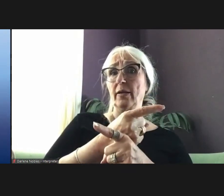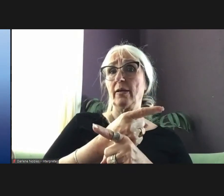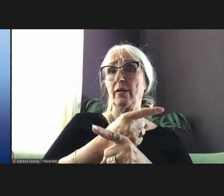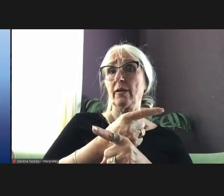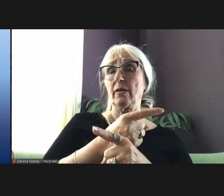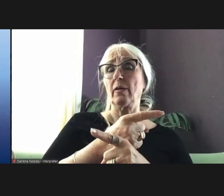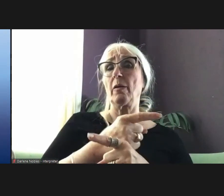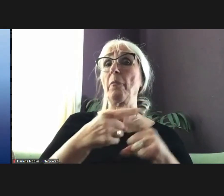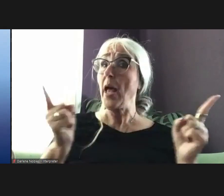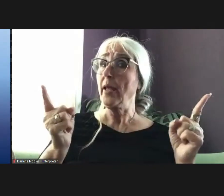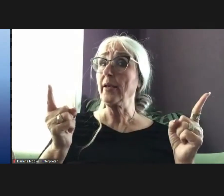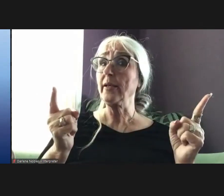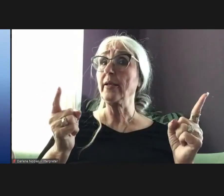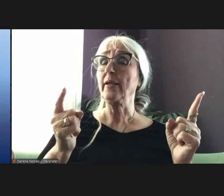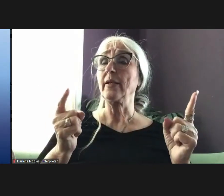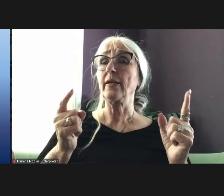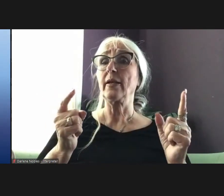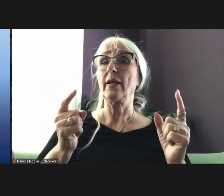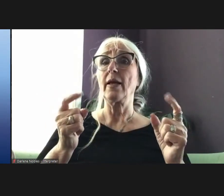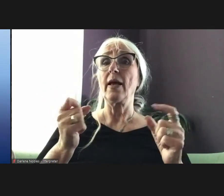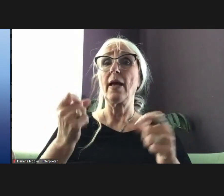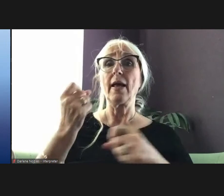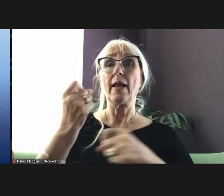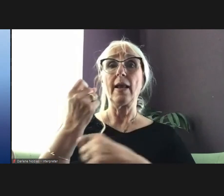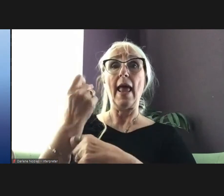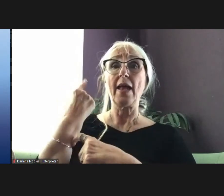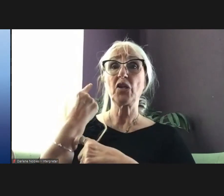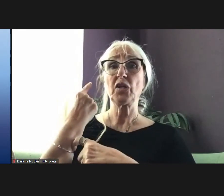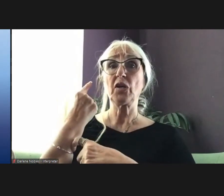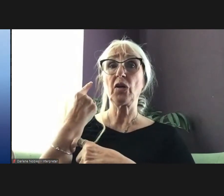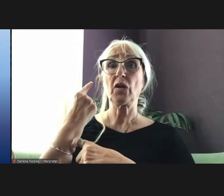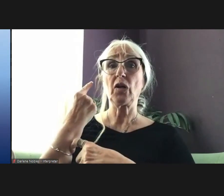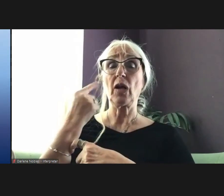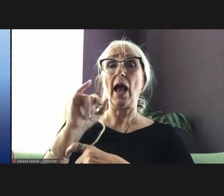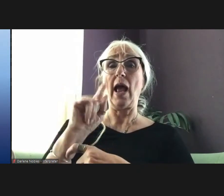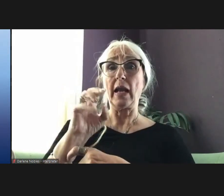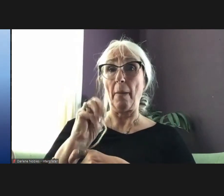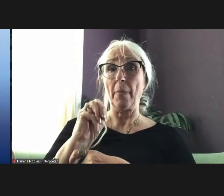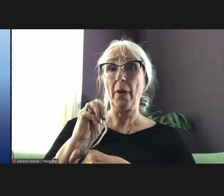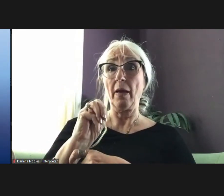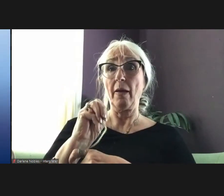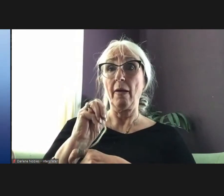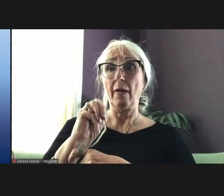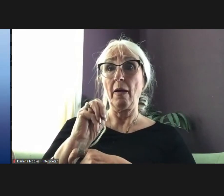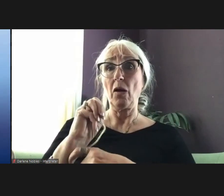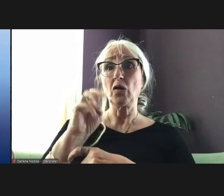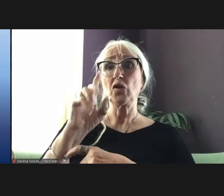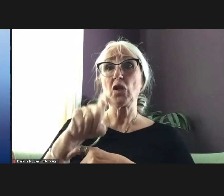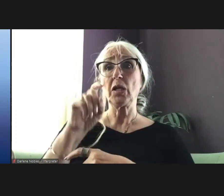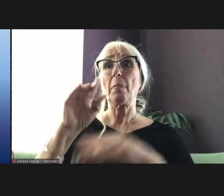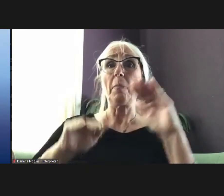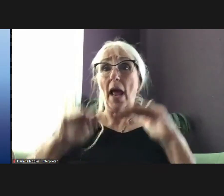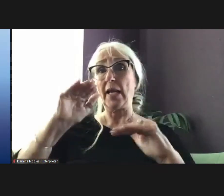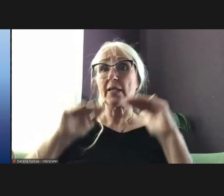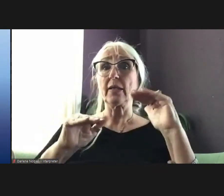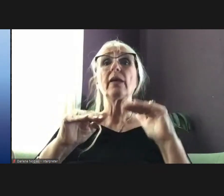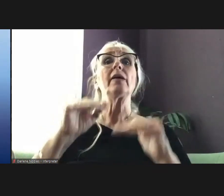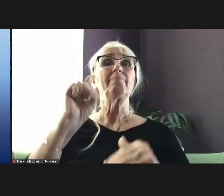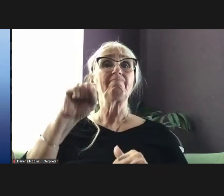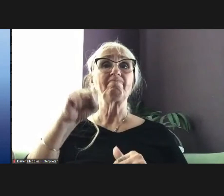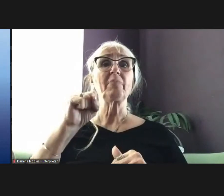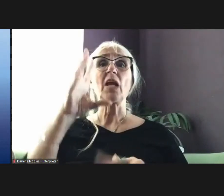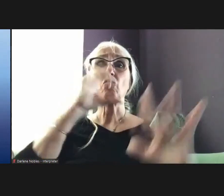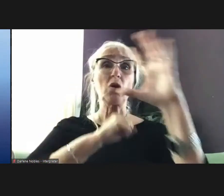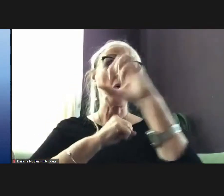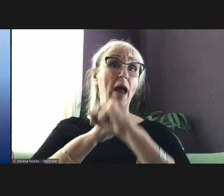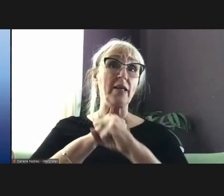conversely, last year's item, budget item will balance. Okay. Because we were estimating ending fund balance.